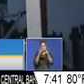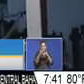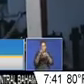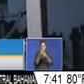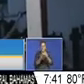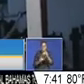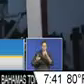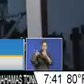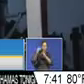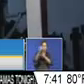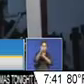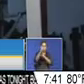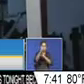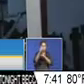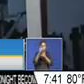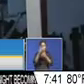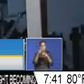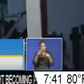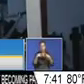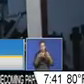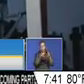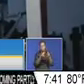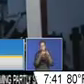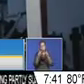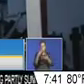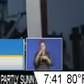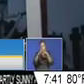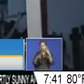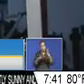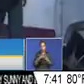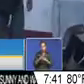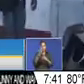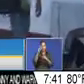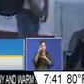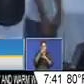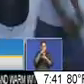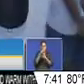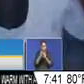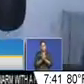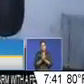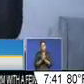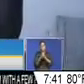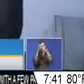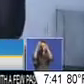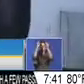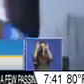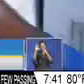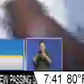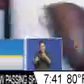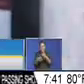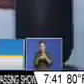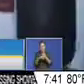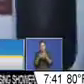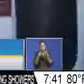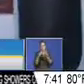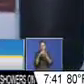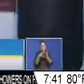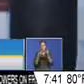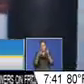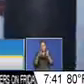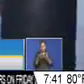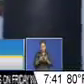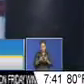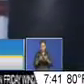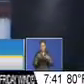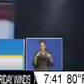beyond Elijah Obed. We want to have many world champions. And President adding, however, that pulling the event off did not come